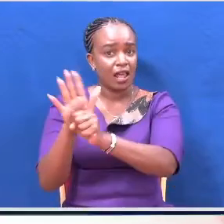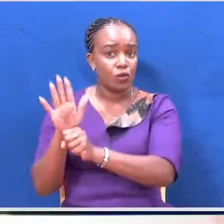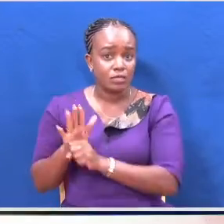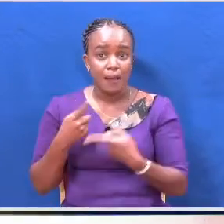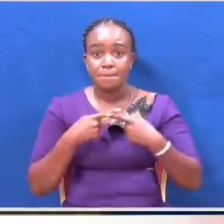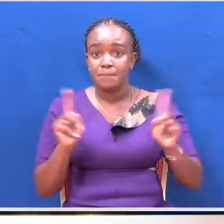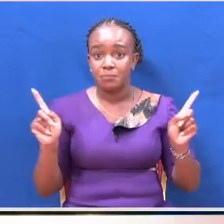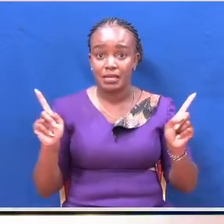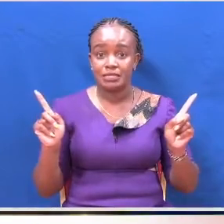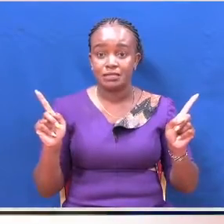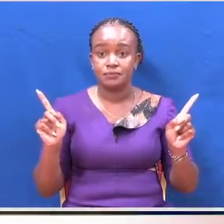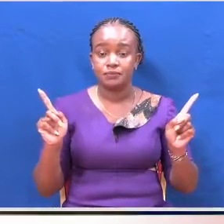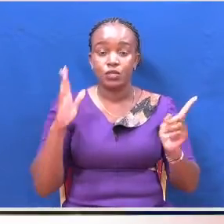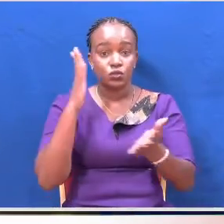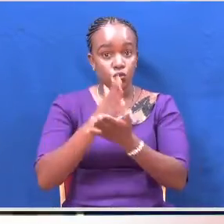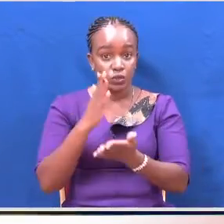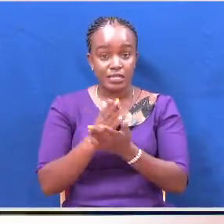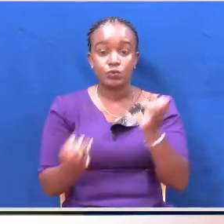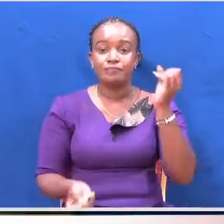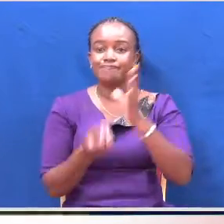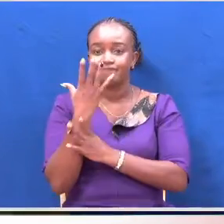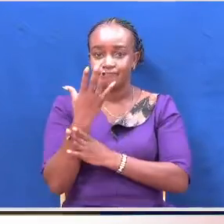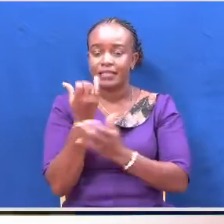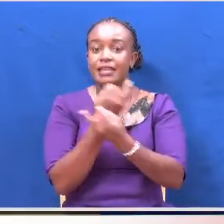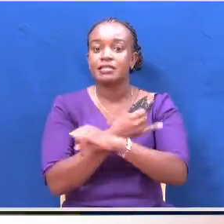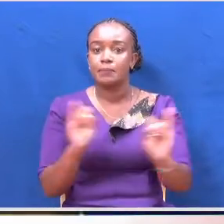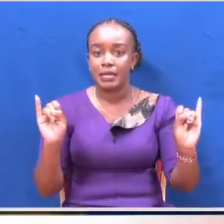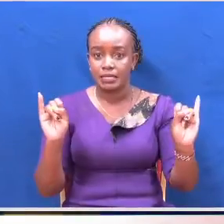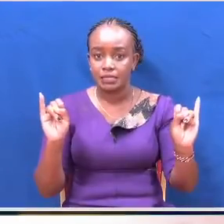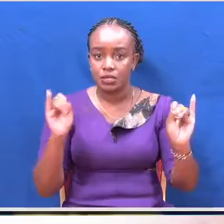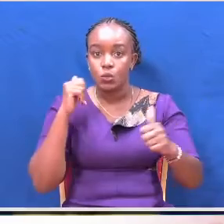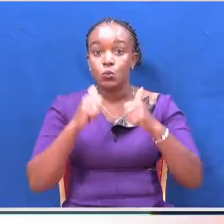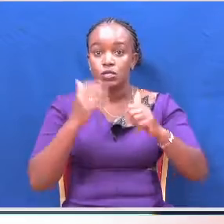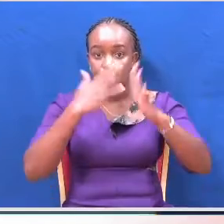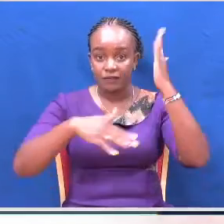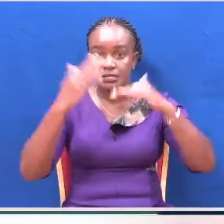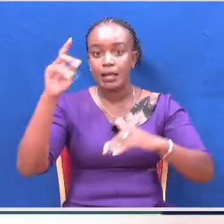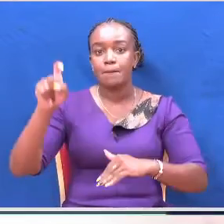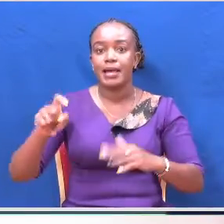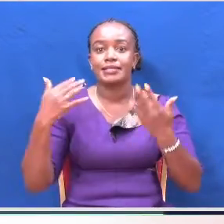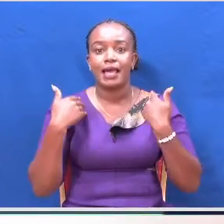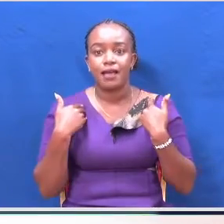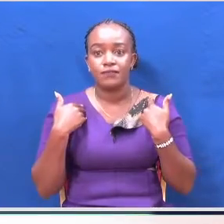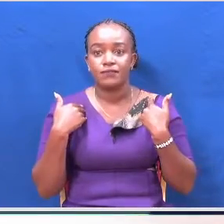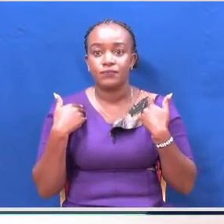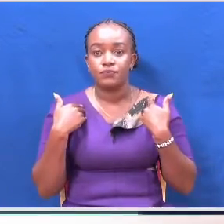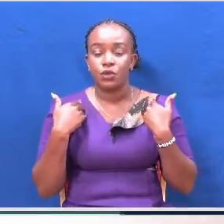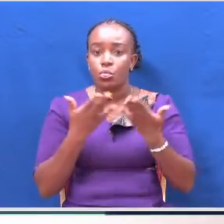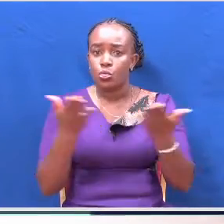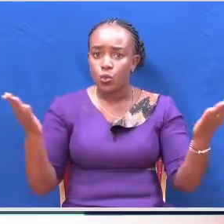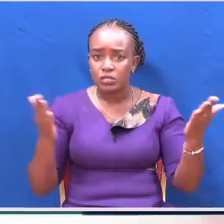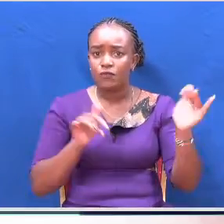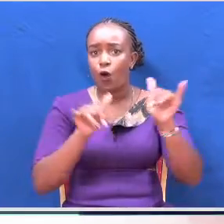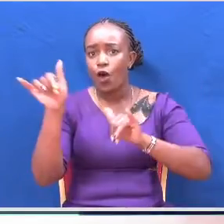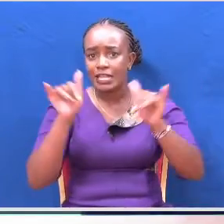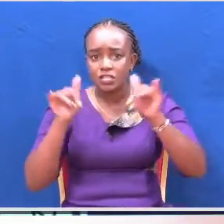it will go a long way in creating that independence that universities ought to have. So this foreign student is just a